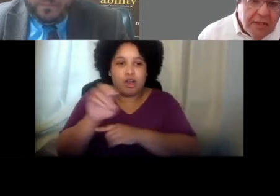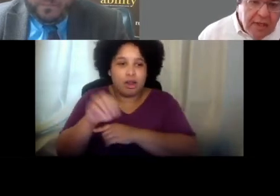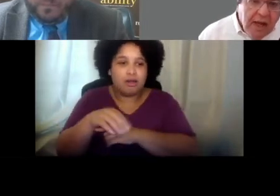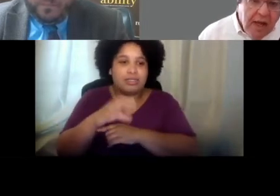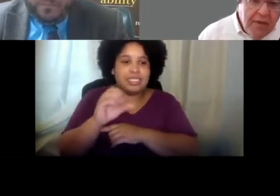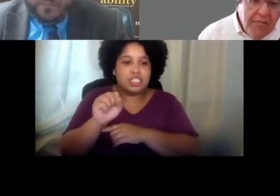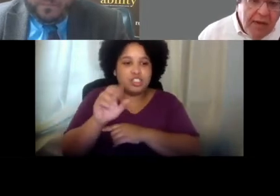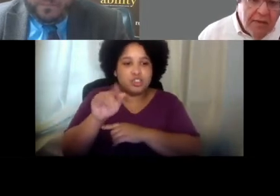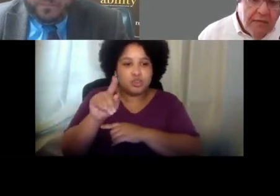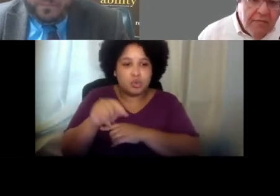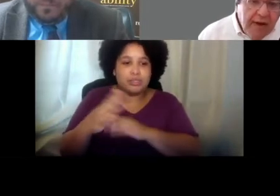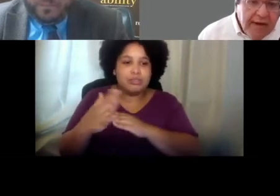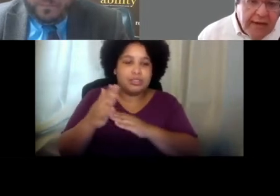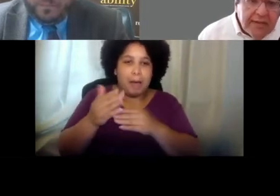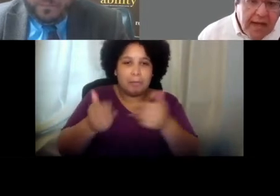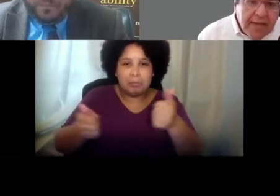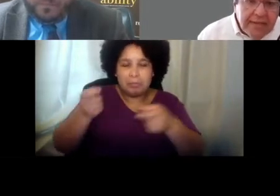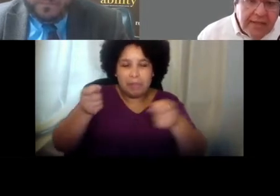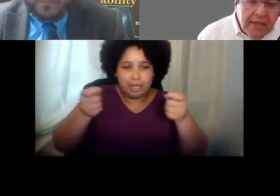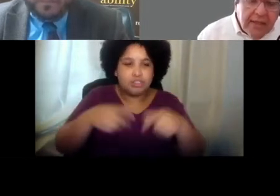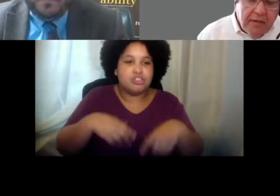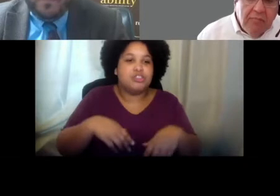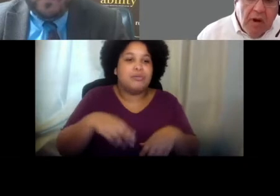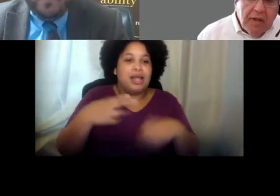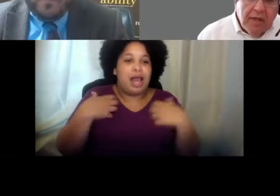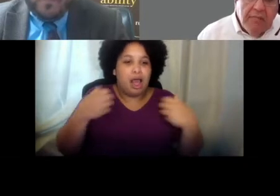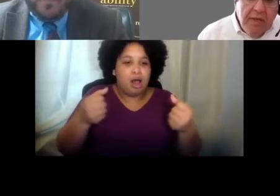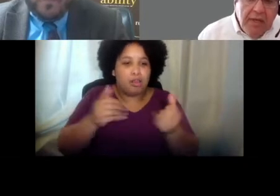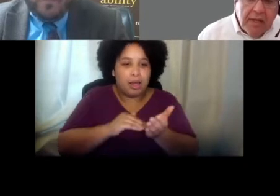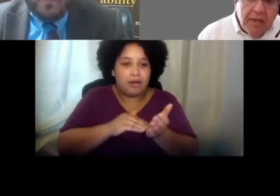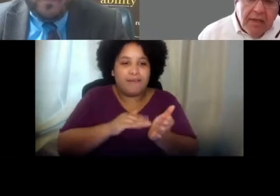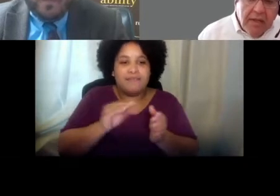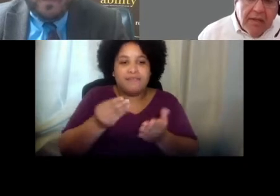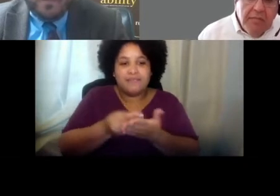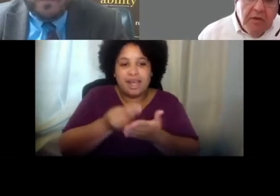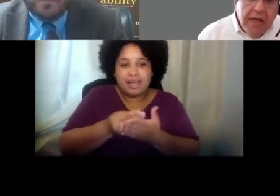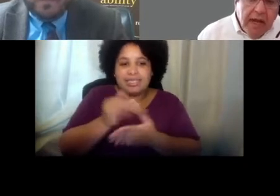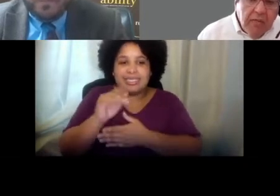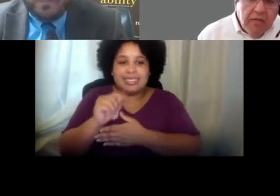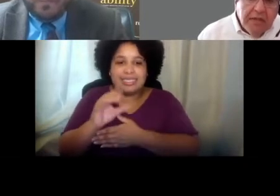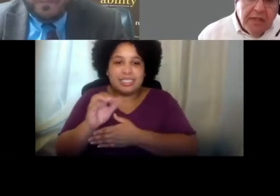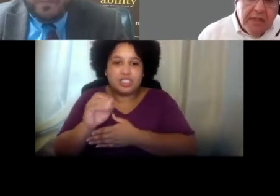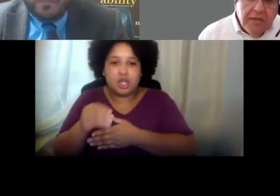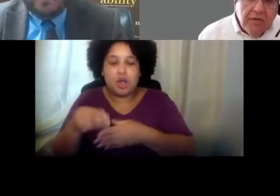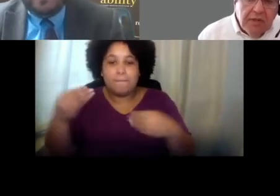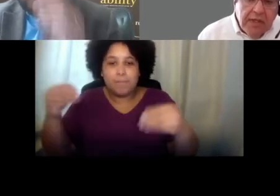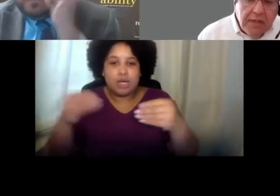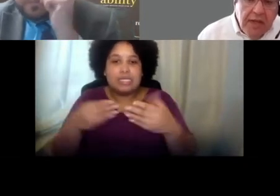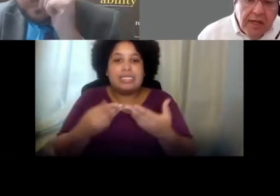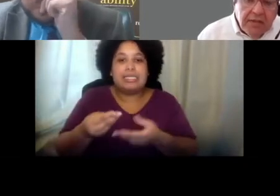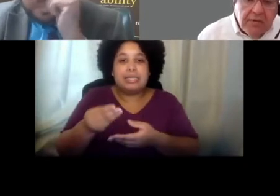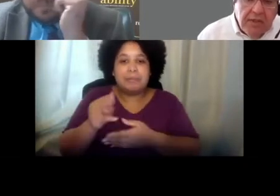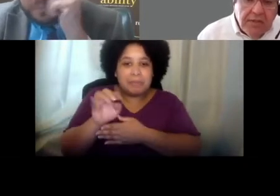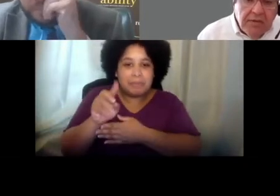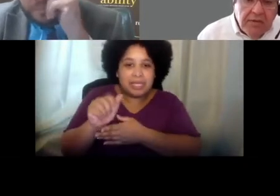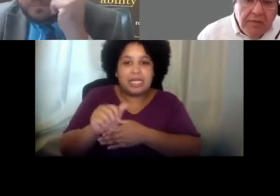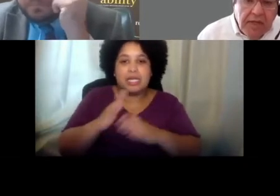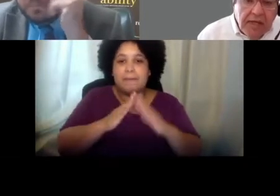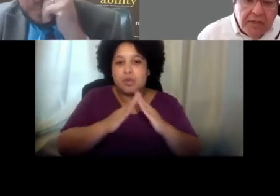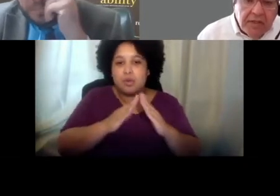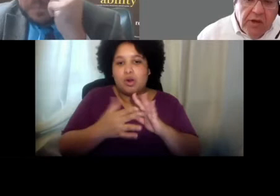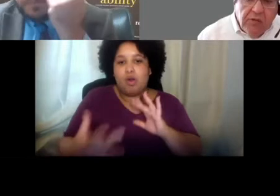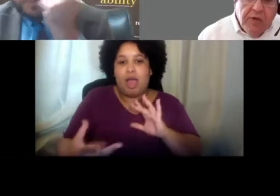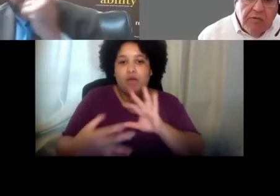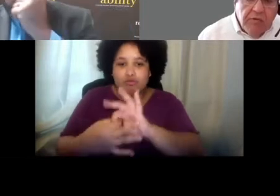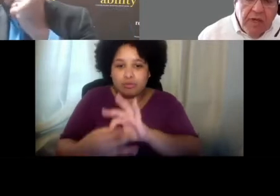business, health and medical, finance, IT, marketing, media, community outreach, internal and external and internal